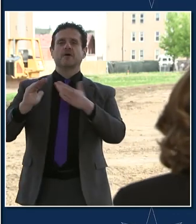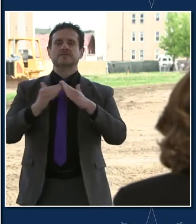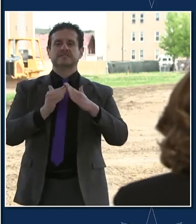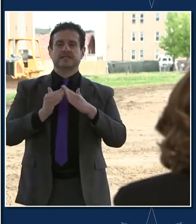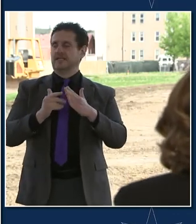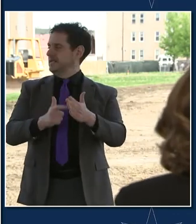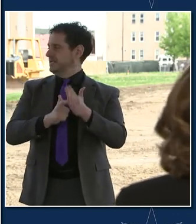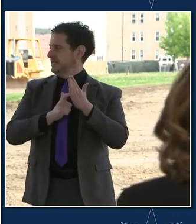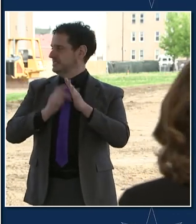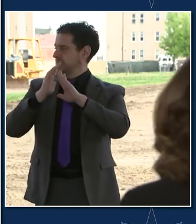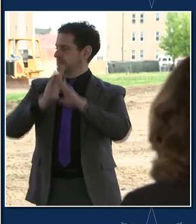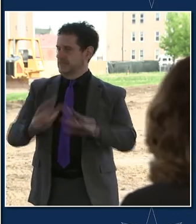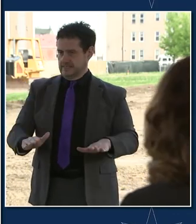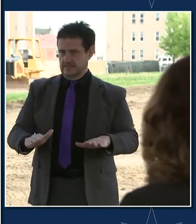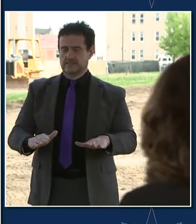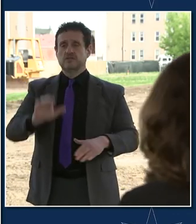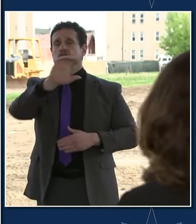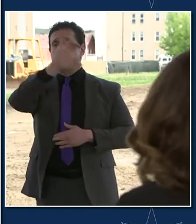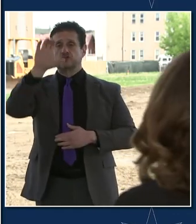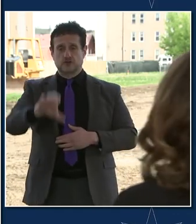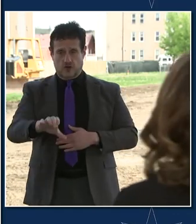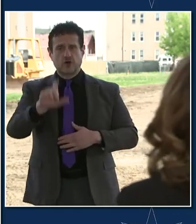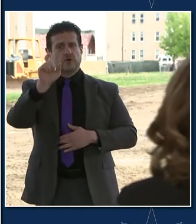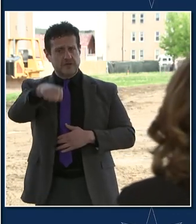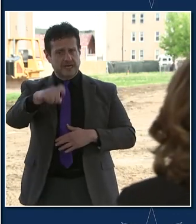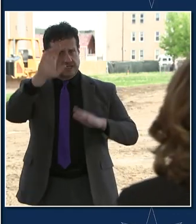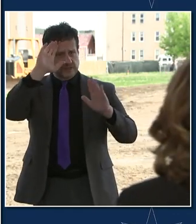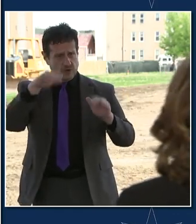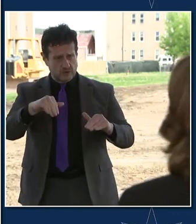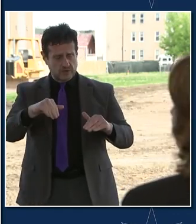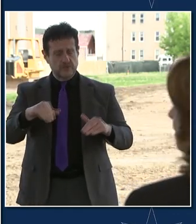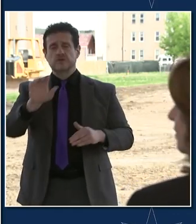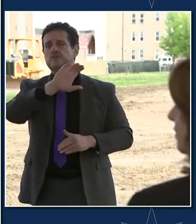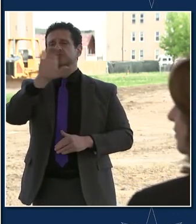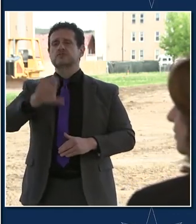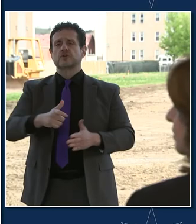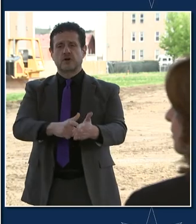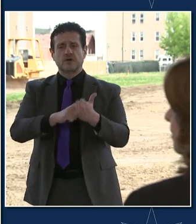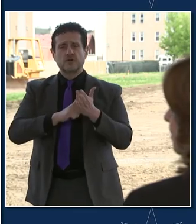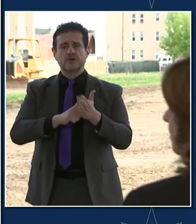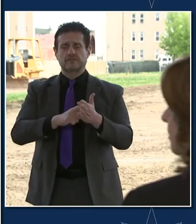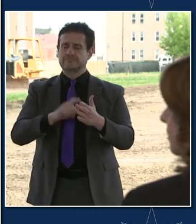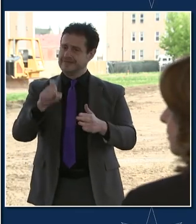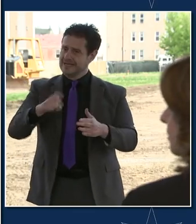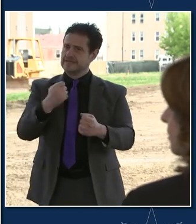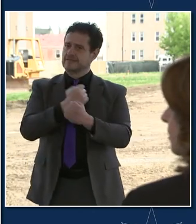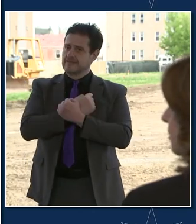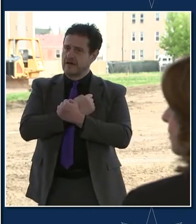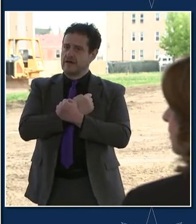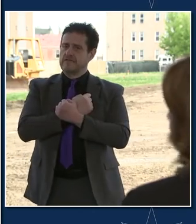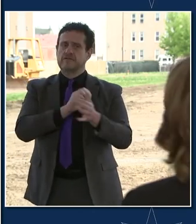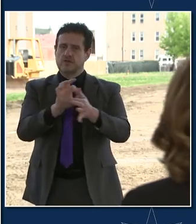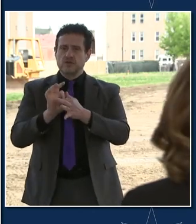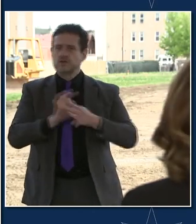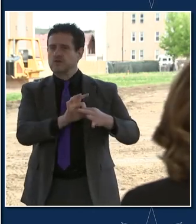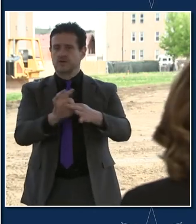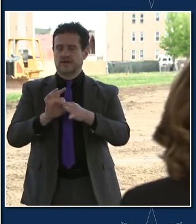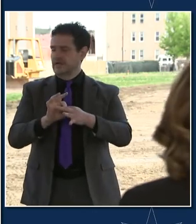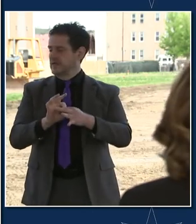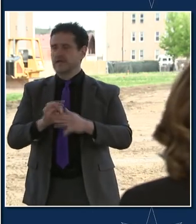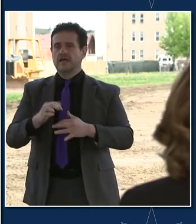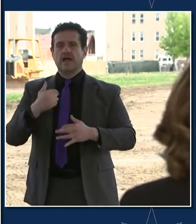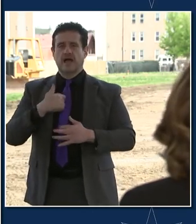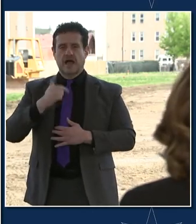peace. Our city needs hope. Our city needs love. Our city needs unity. And so I'm